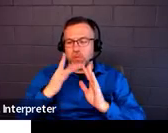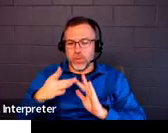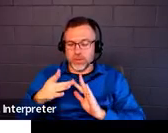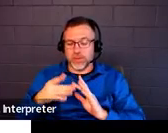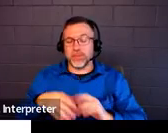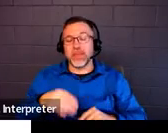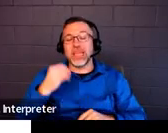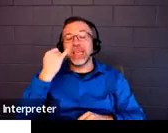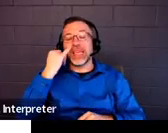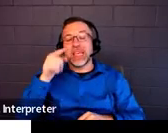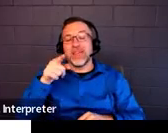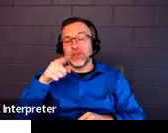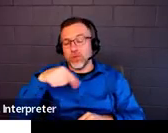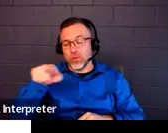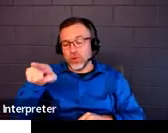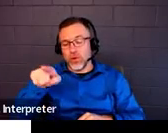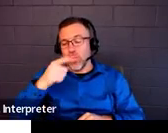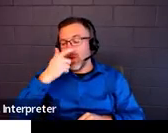website,